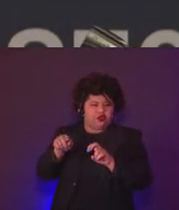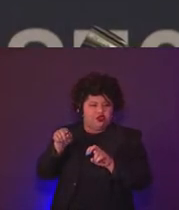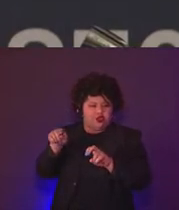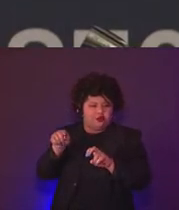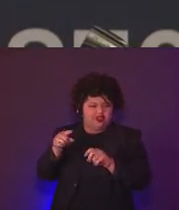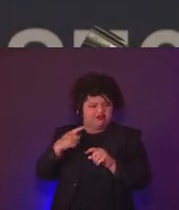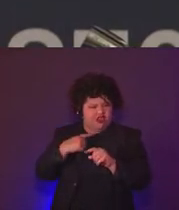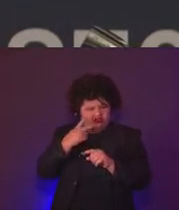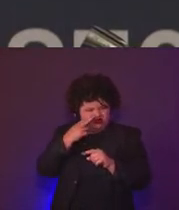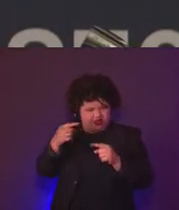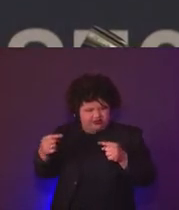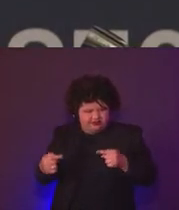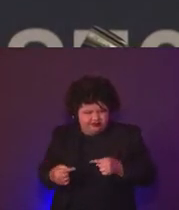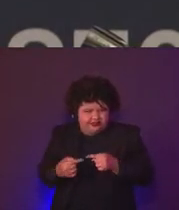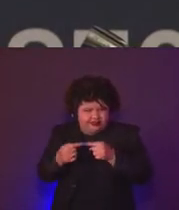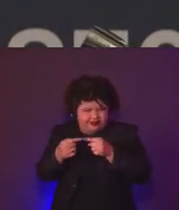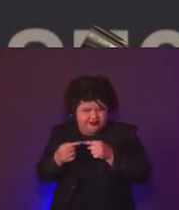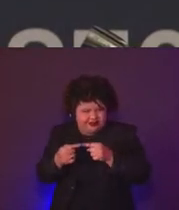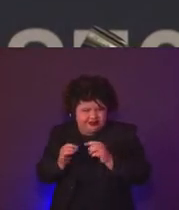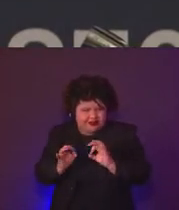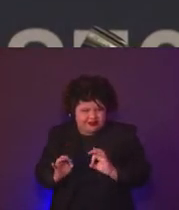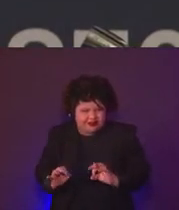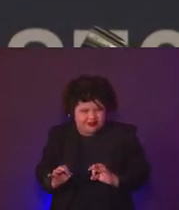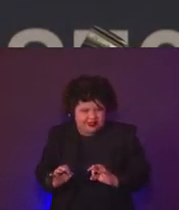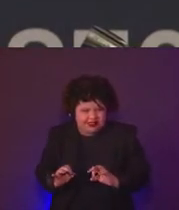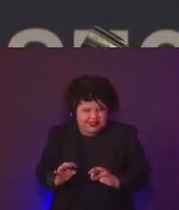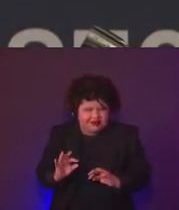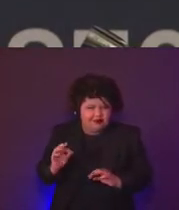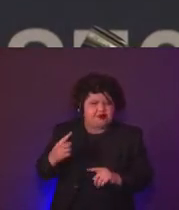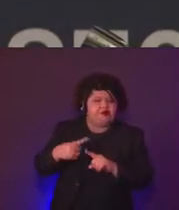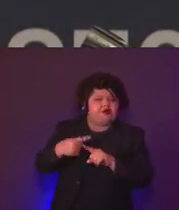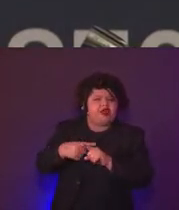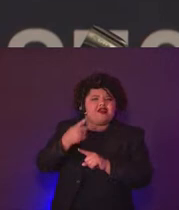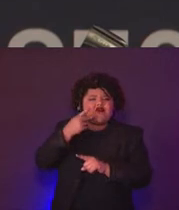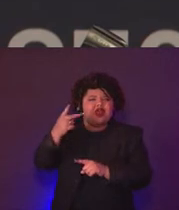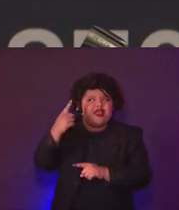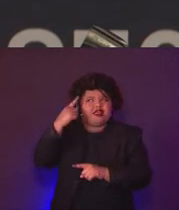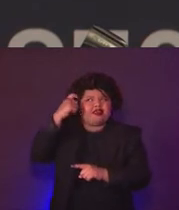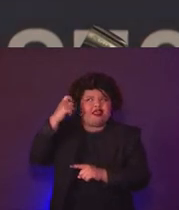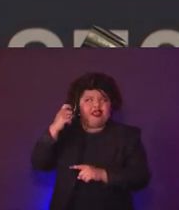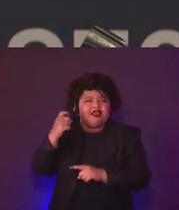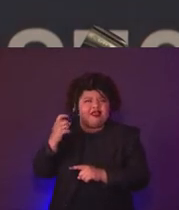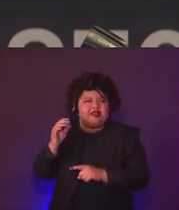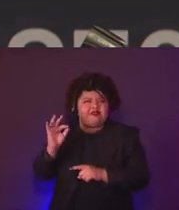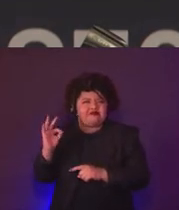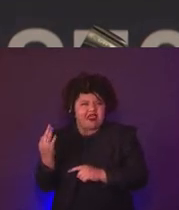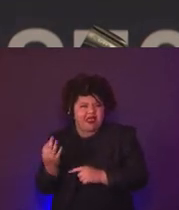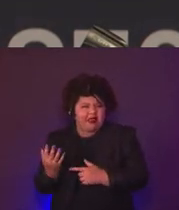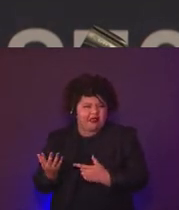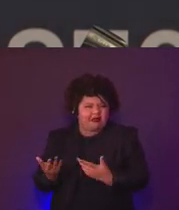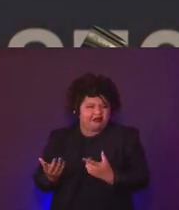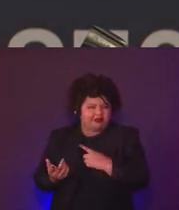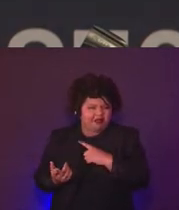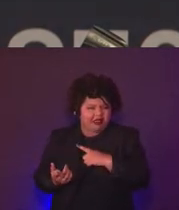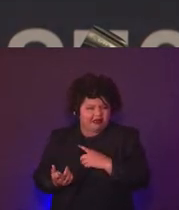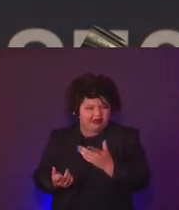so... Why the hell did you fake ID? Do I have a picture? It's ahead.